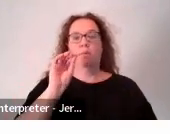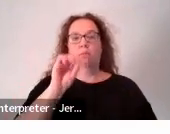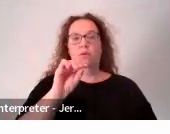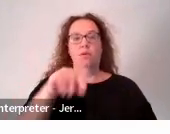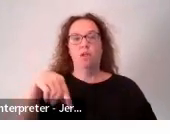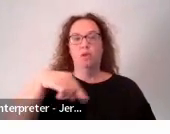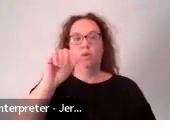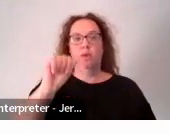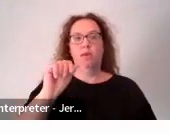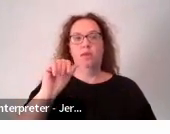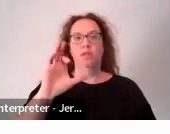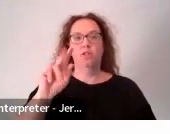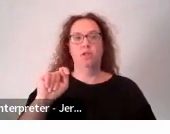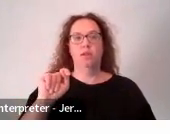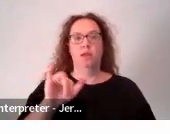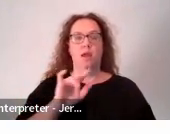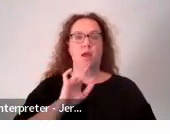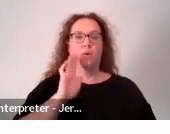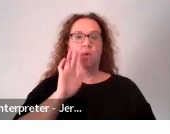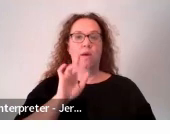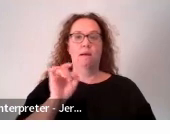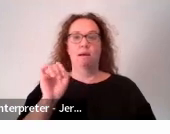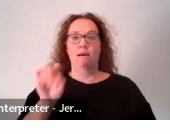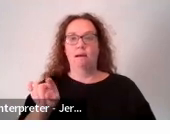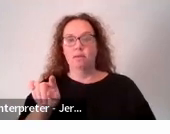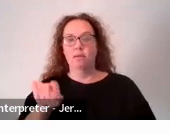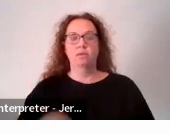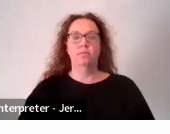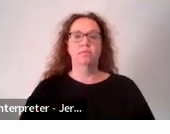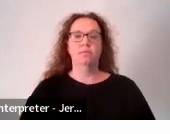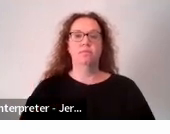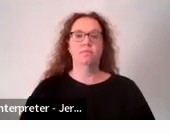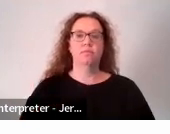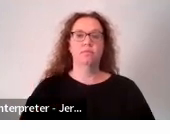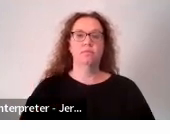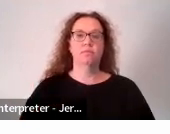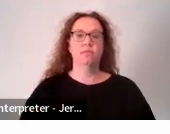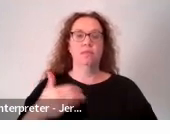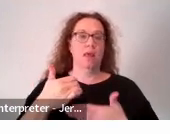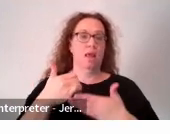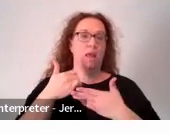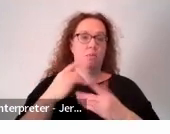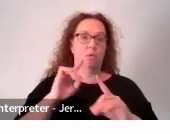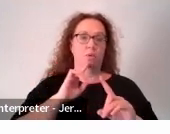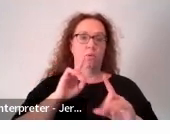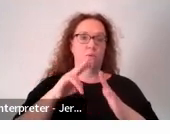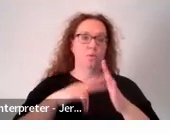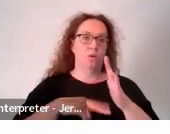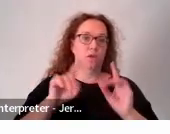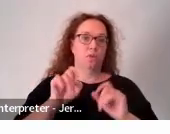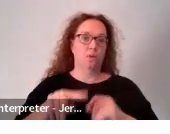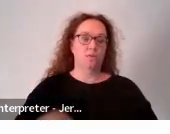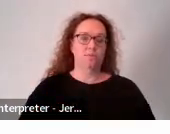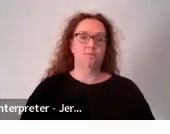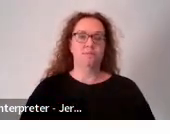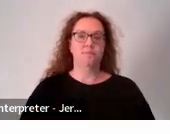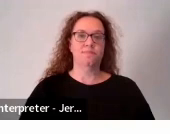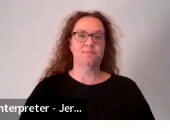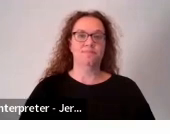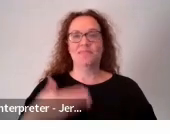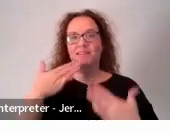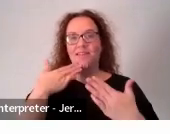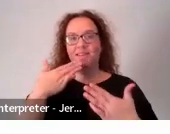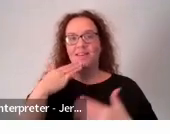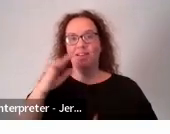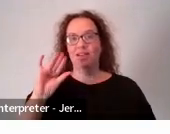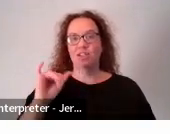the Q&A, and I'll ask Peter to help read out those questions. No problem. Thank you, Jackie. We